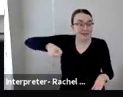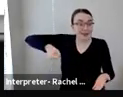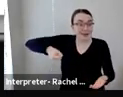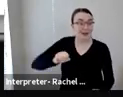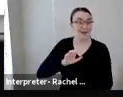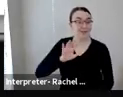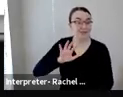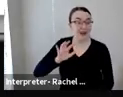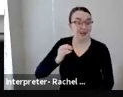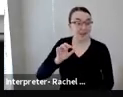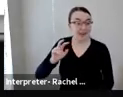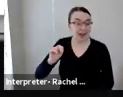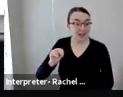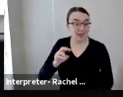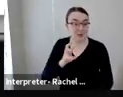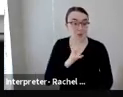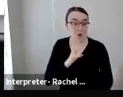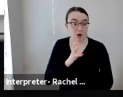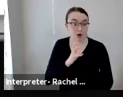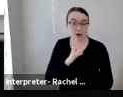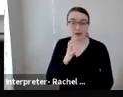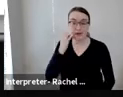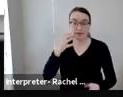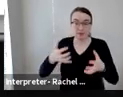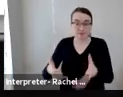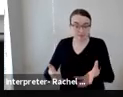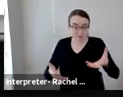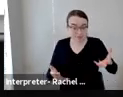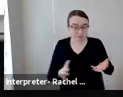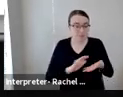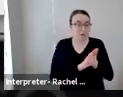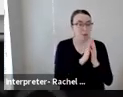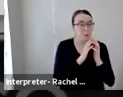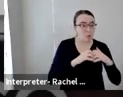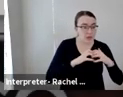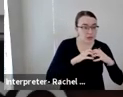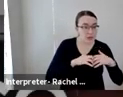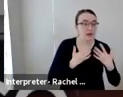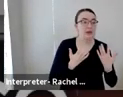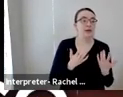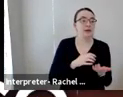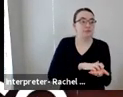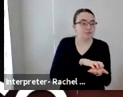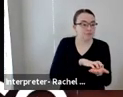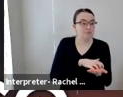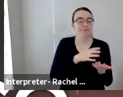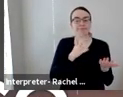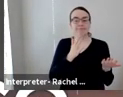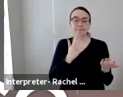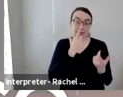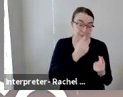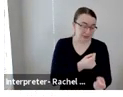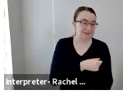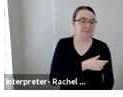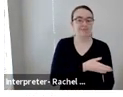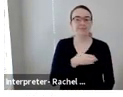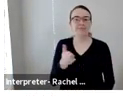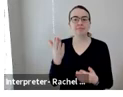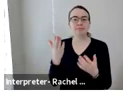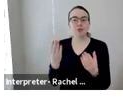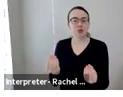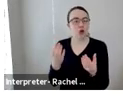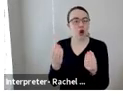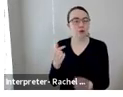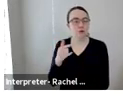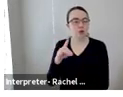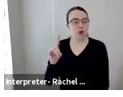wouldn't leak when you took one off was an interesting experience for me. I've done soft goods. I've